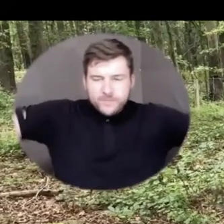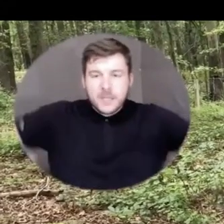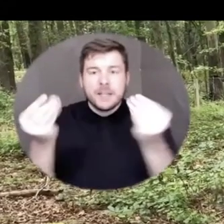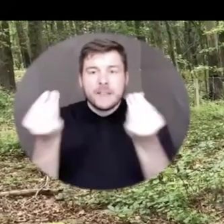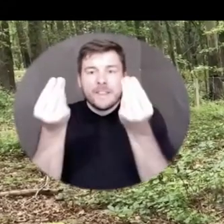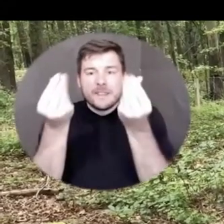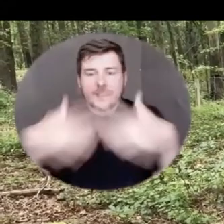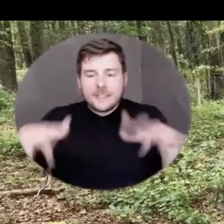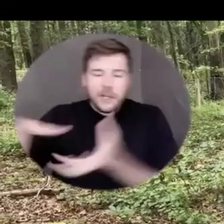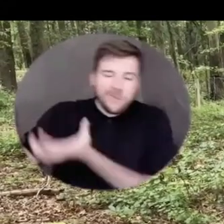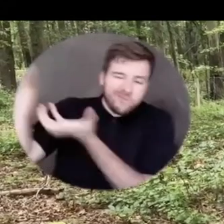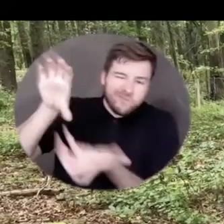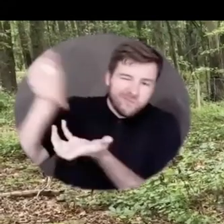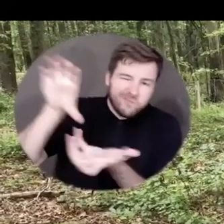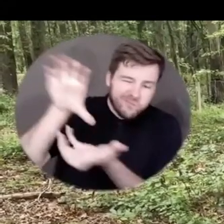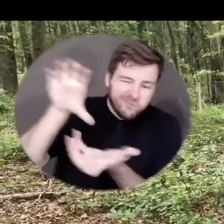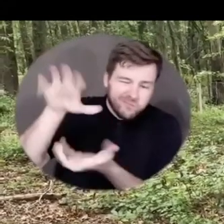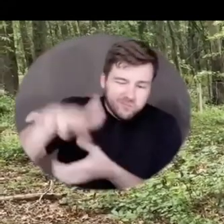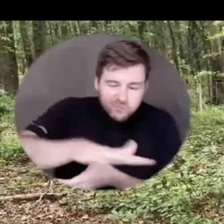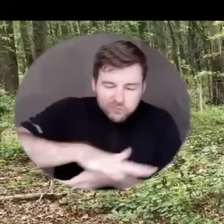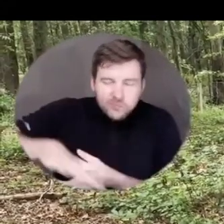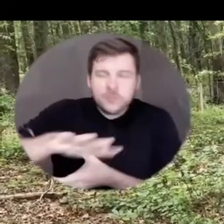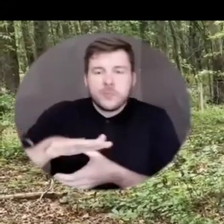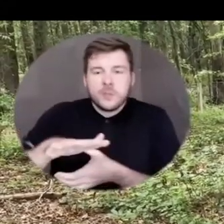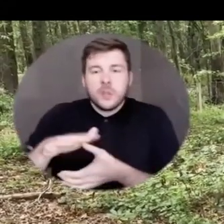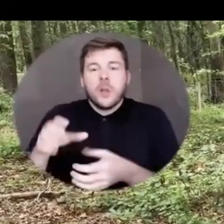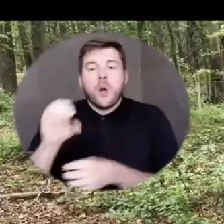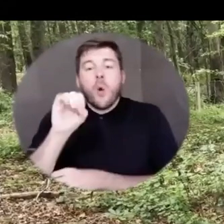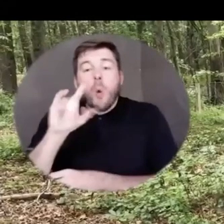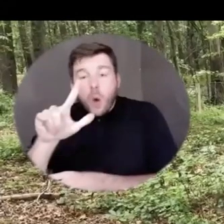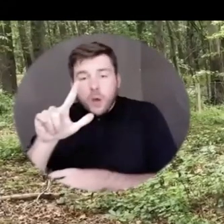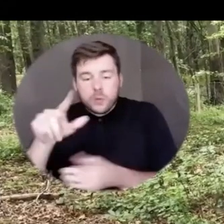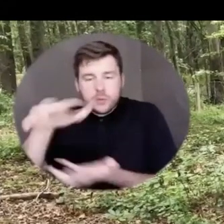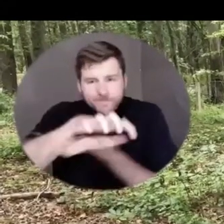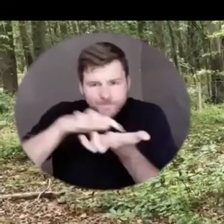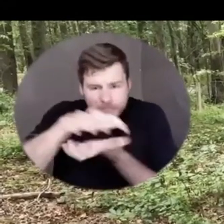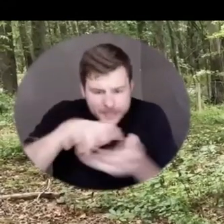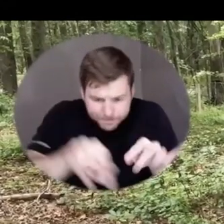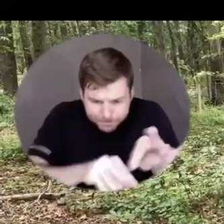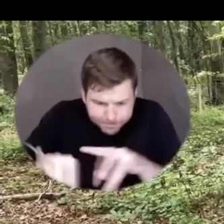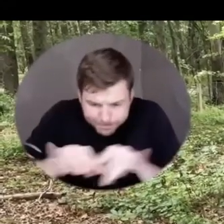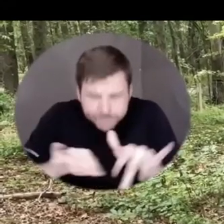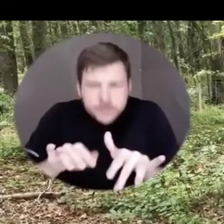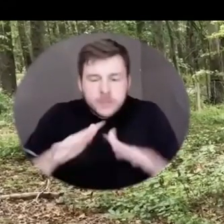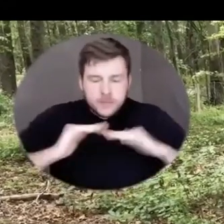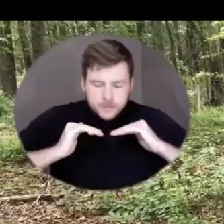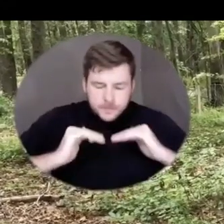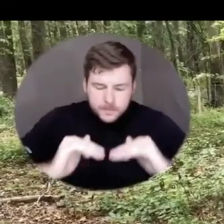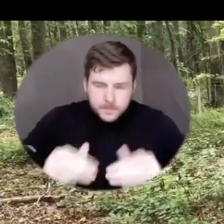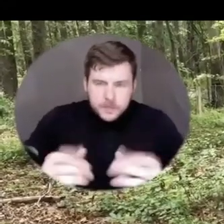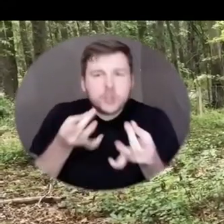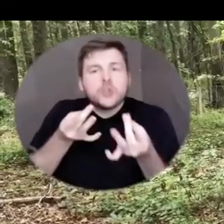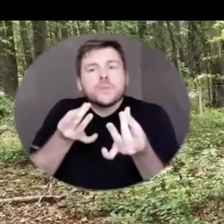the top surface nice and level and smooth, you take a can of sardines and place it in the middle. And what this does is it attracts all the animals that are